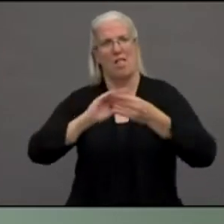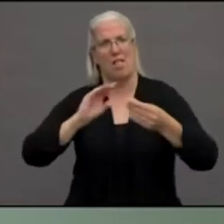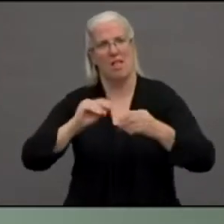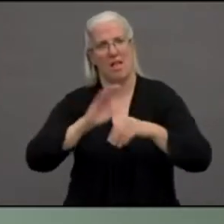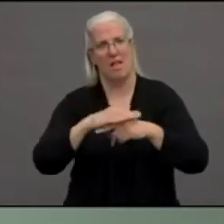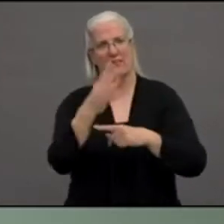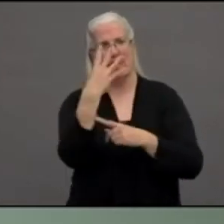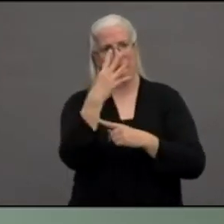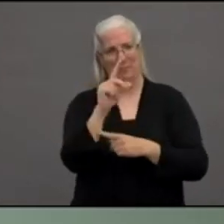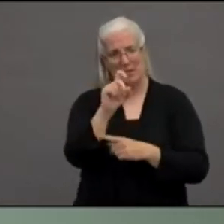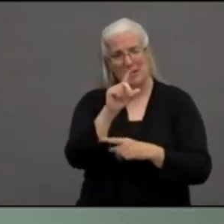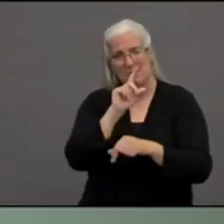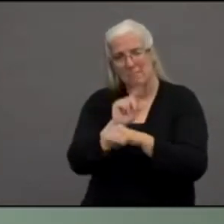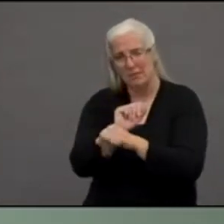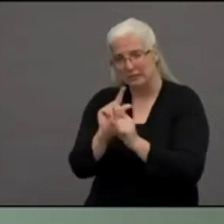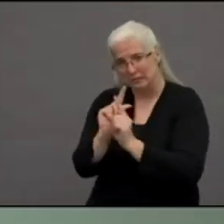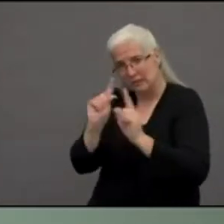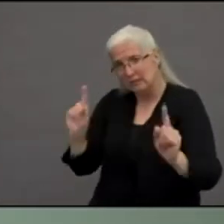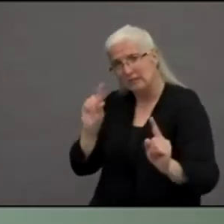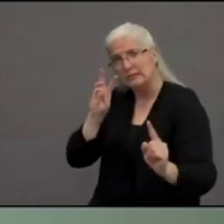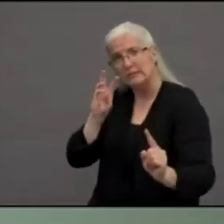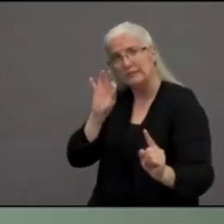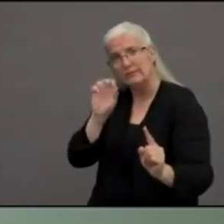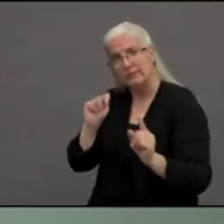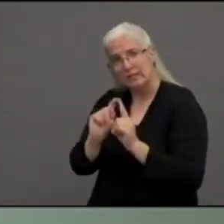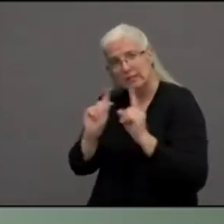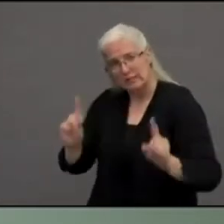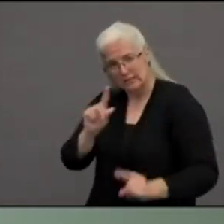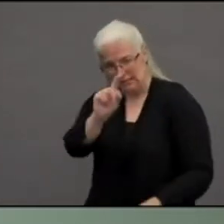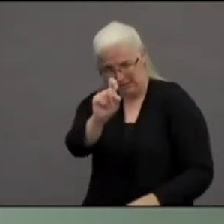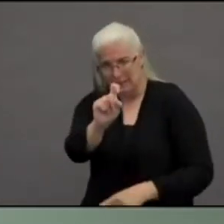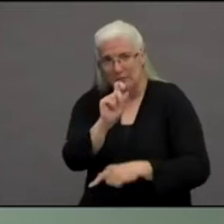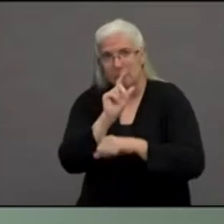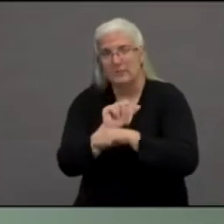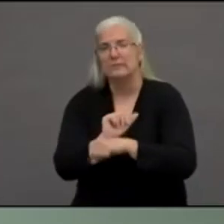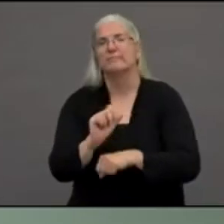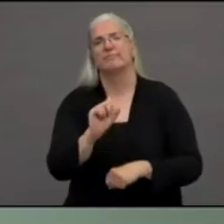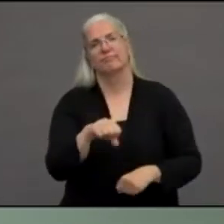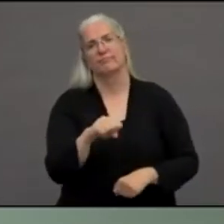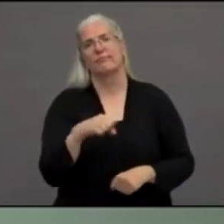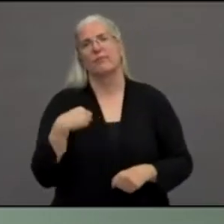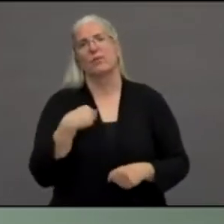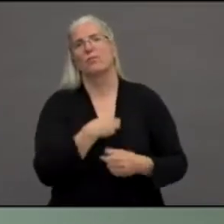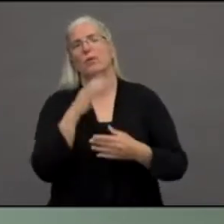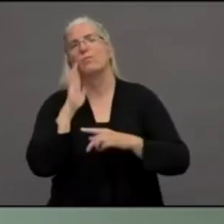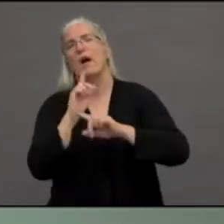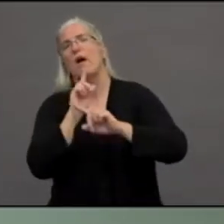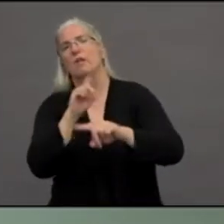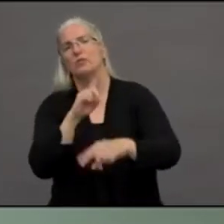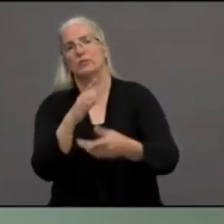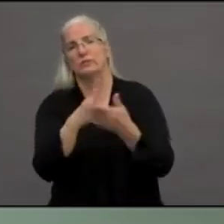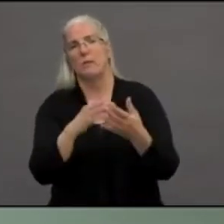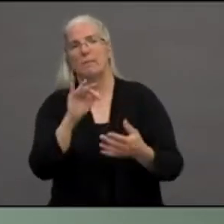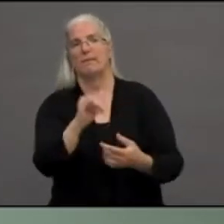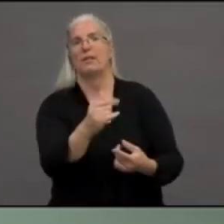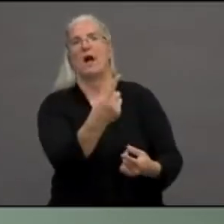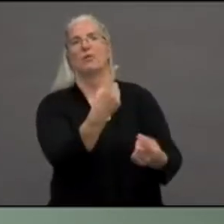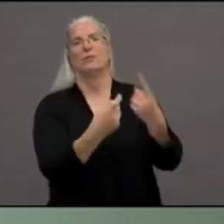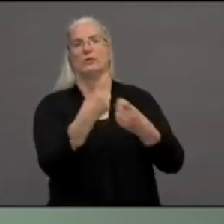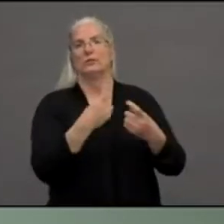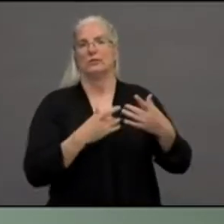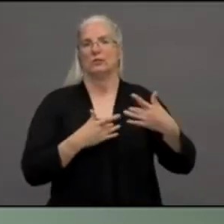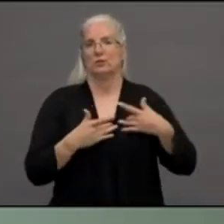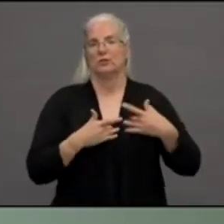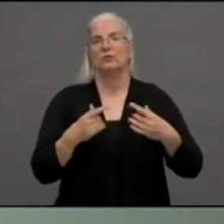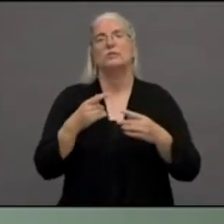All right, today we're going to be answering some of your questions that have come in to us via Facebook to our FAQ team, as well